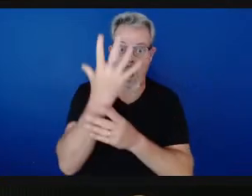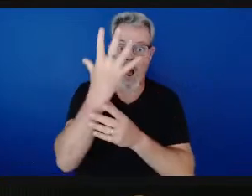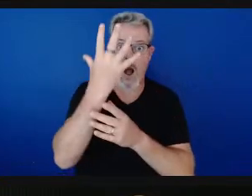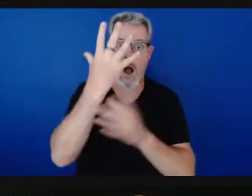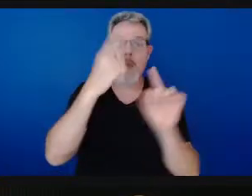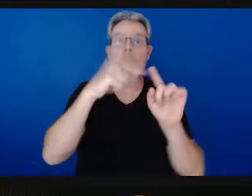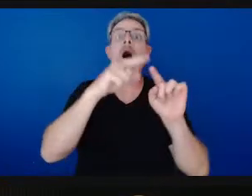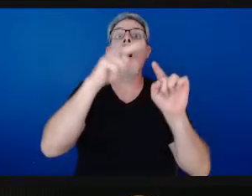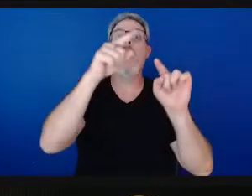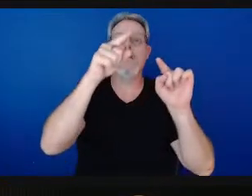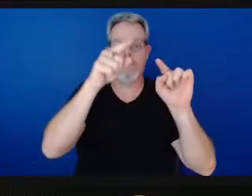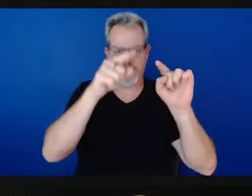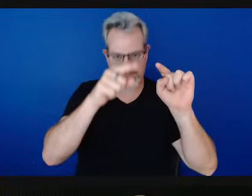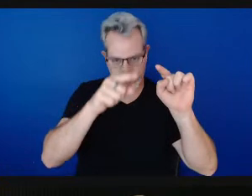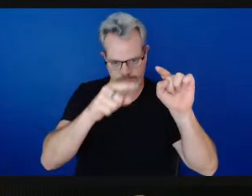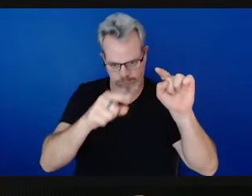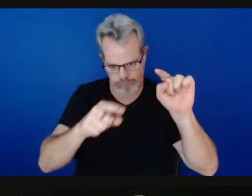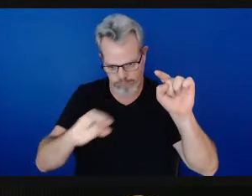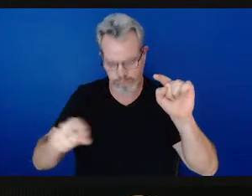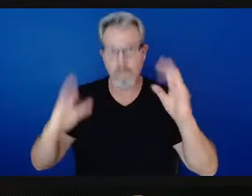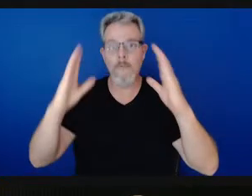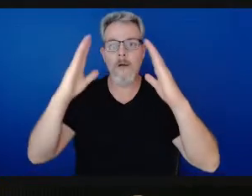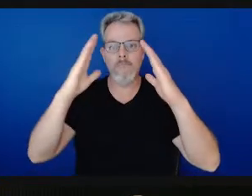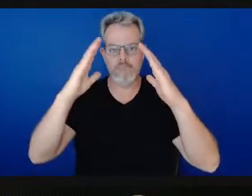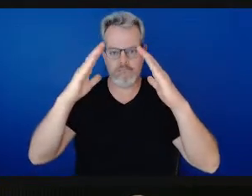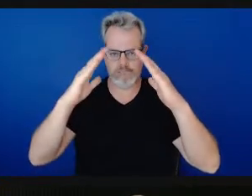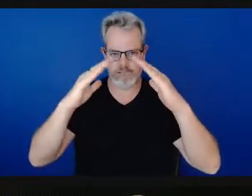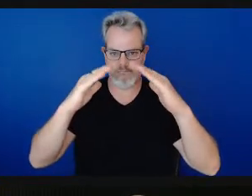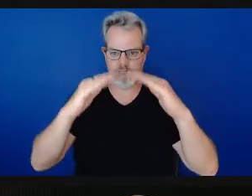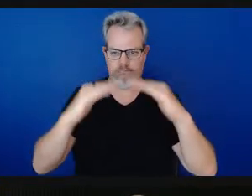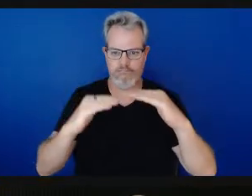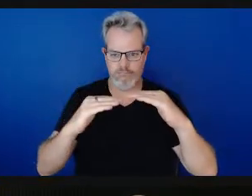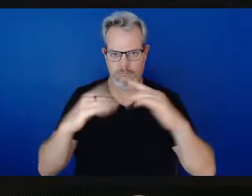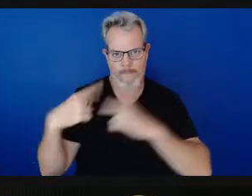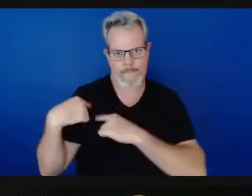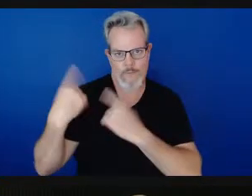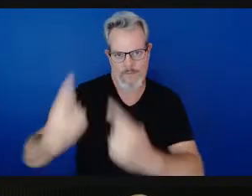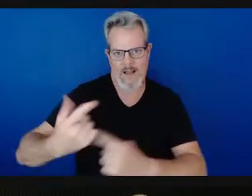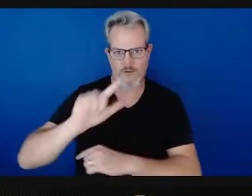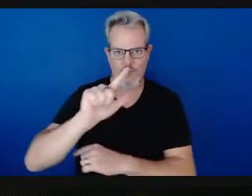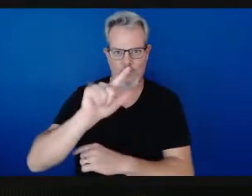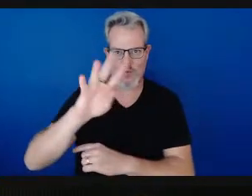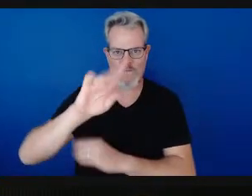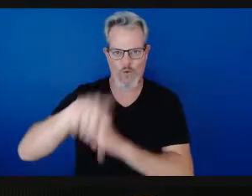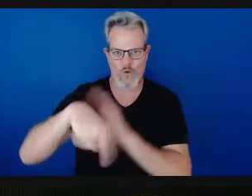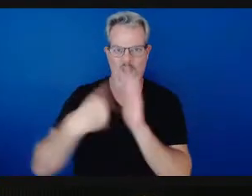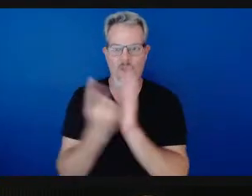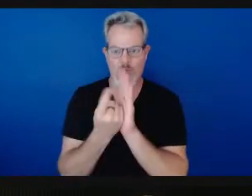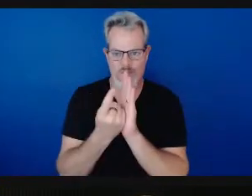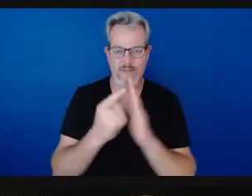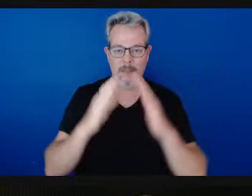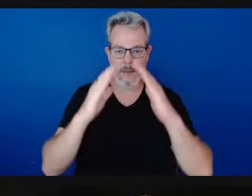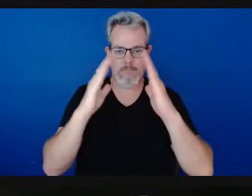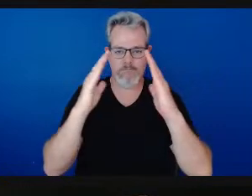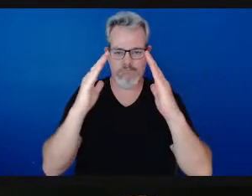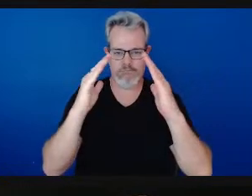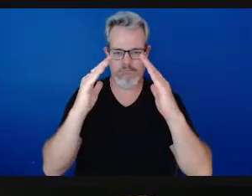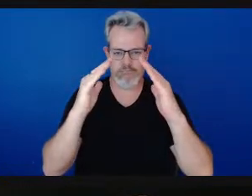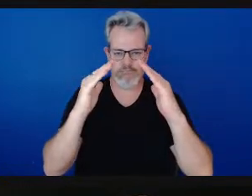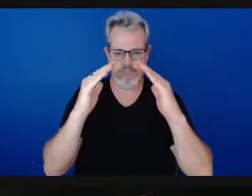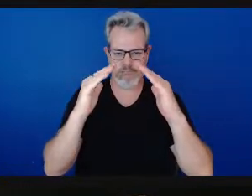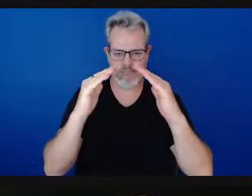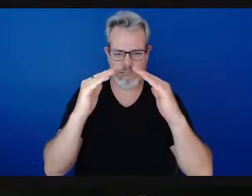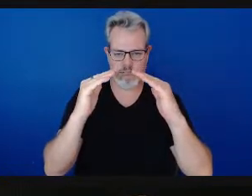back in. And that's what we're seeing here for the last 24 hours. Is this typical long decline of